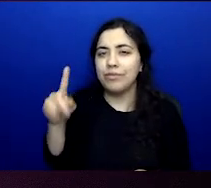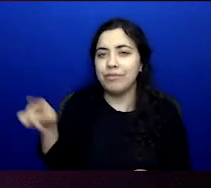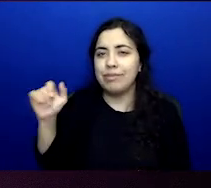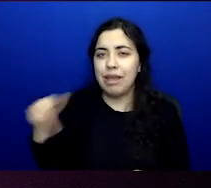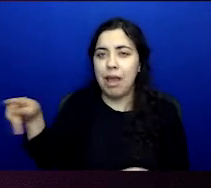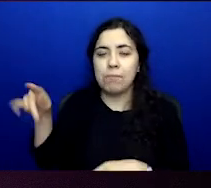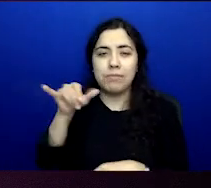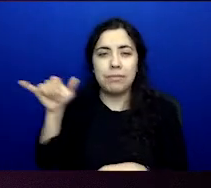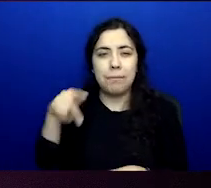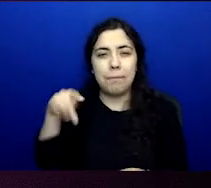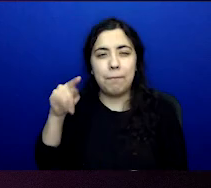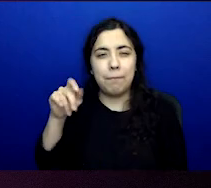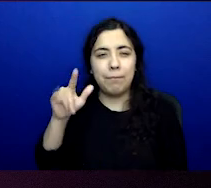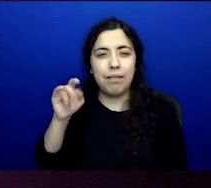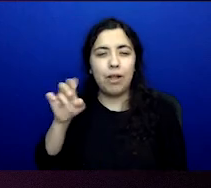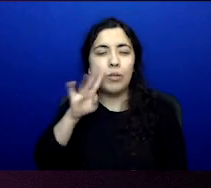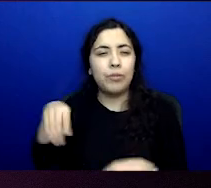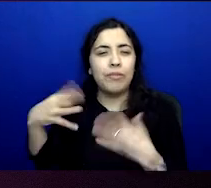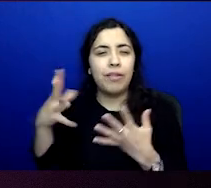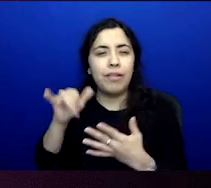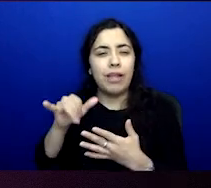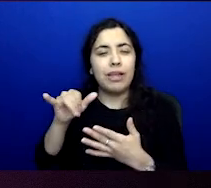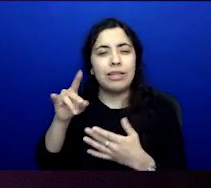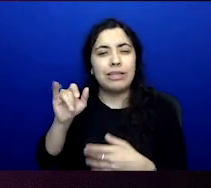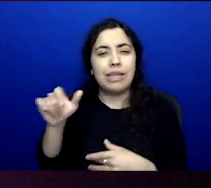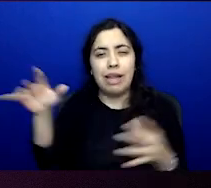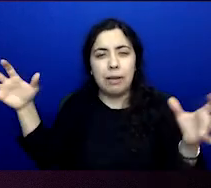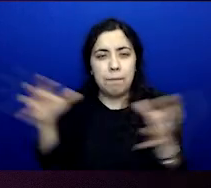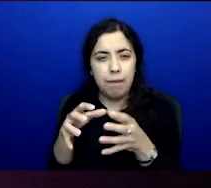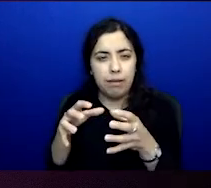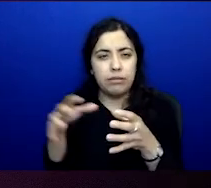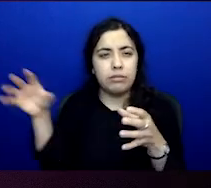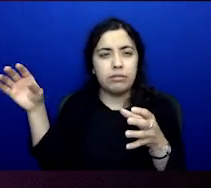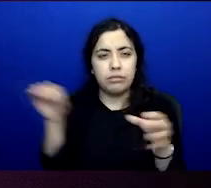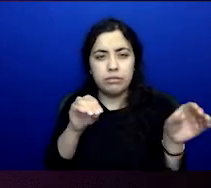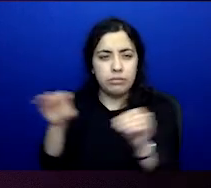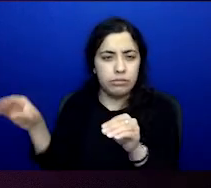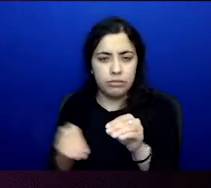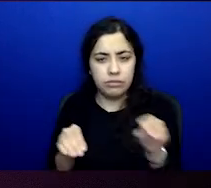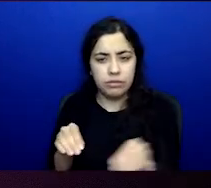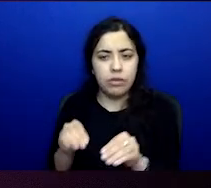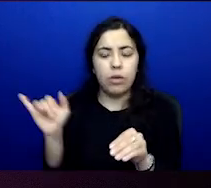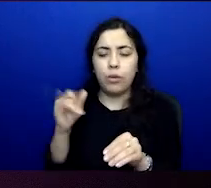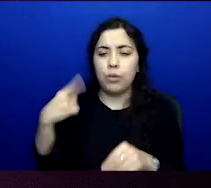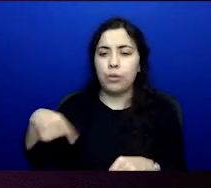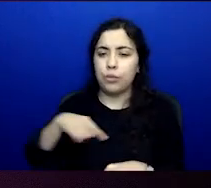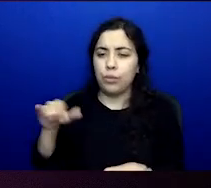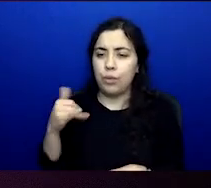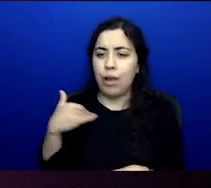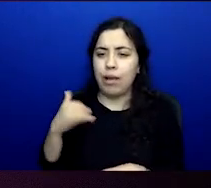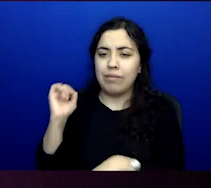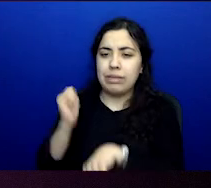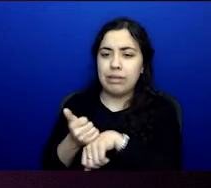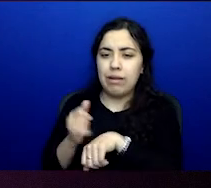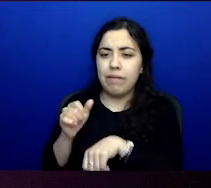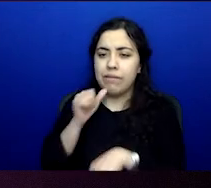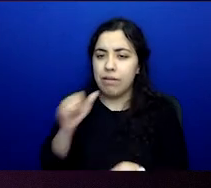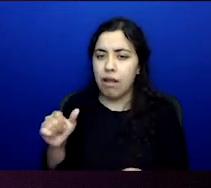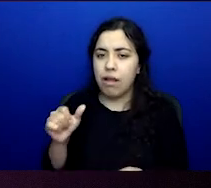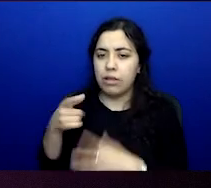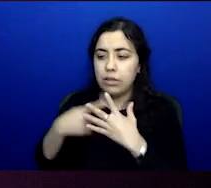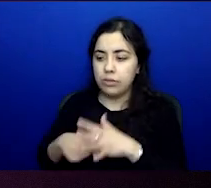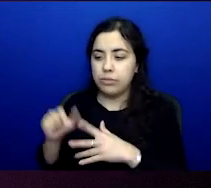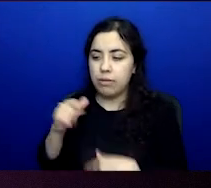pipeline, we will also combine that data together, as well as we will have a set of non-initial app